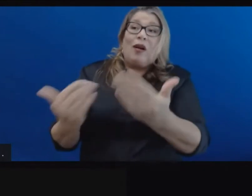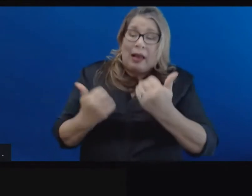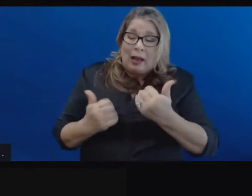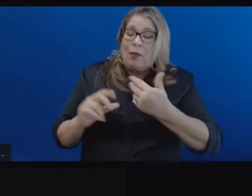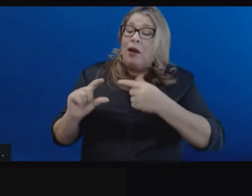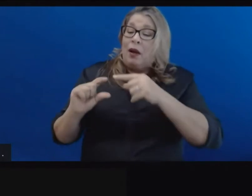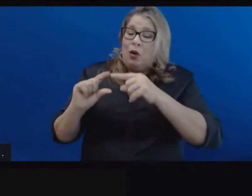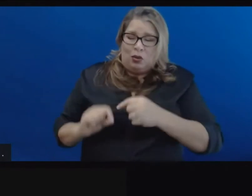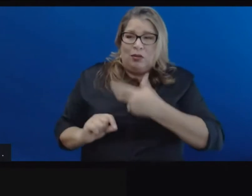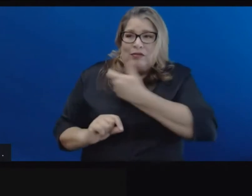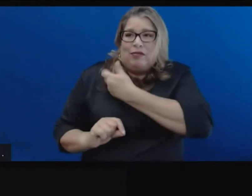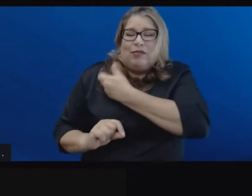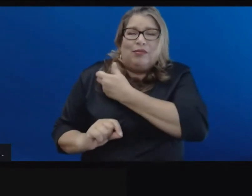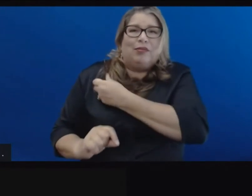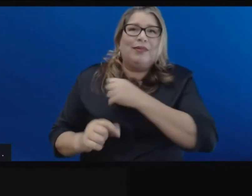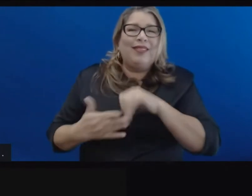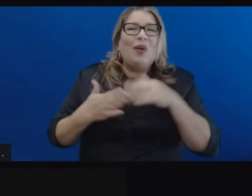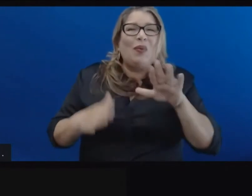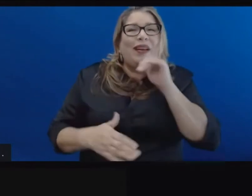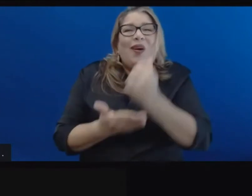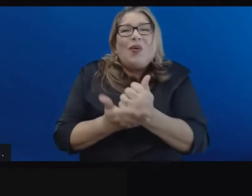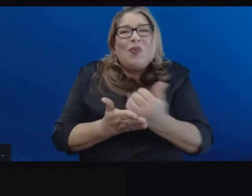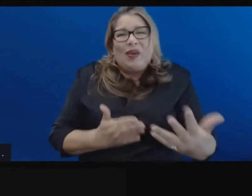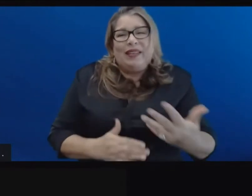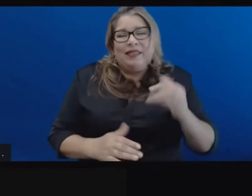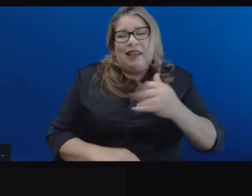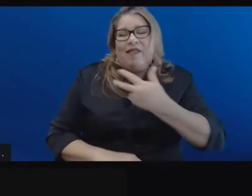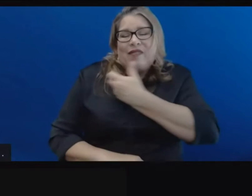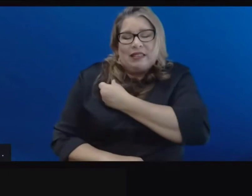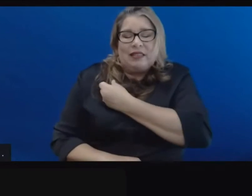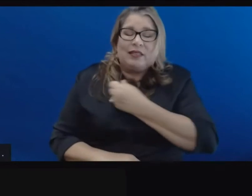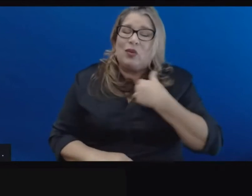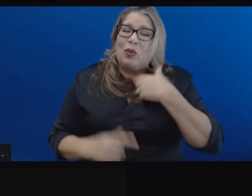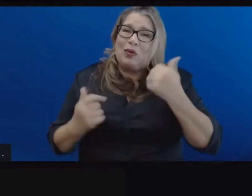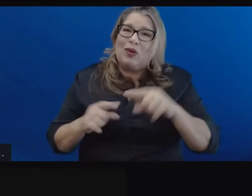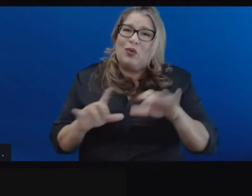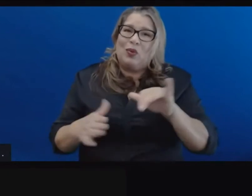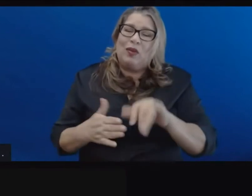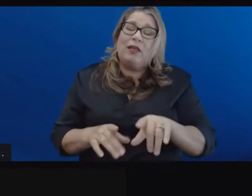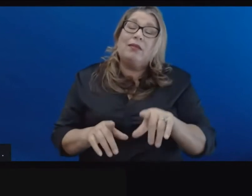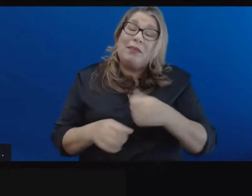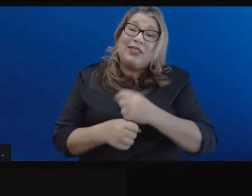vaccinated successfully in the shortest amount of time possible.